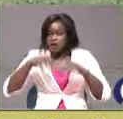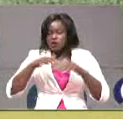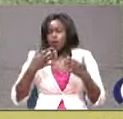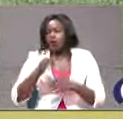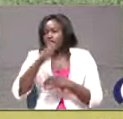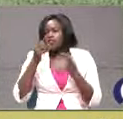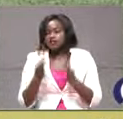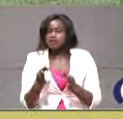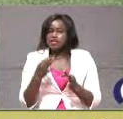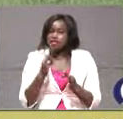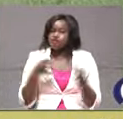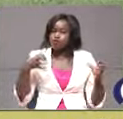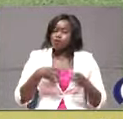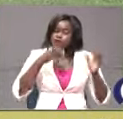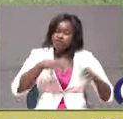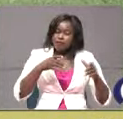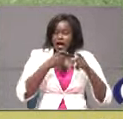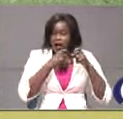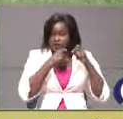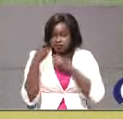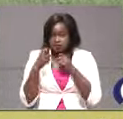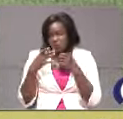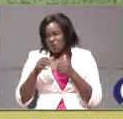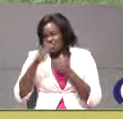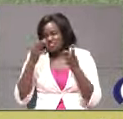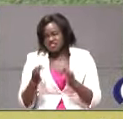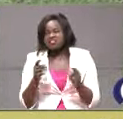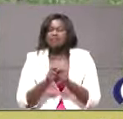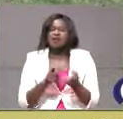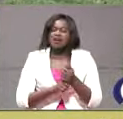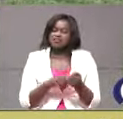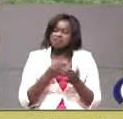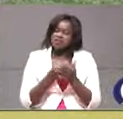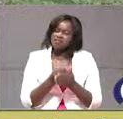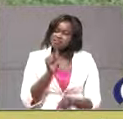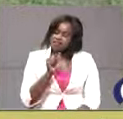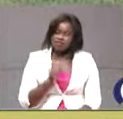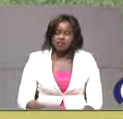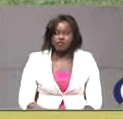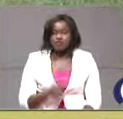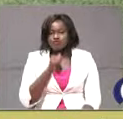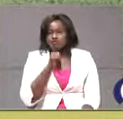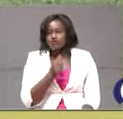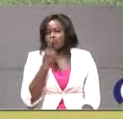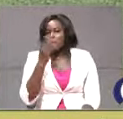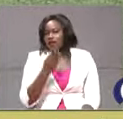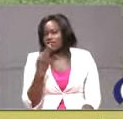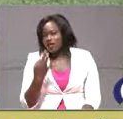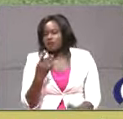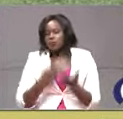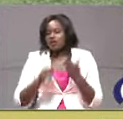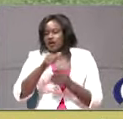who engage in sugar growing, first of all, they are earning less income, even not even a third of what the soya people are